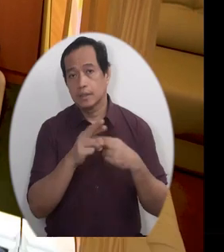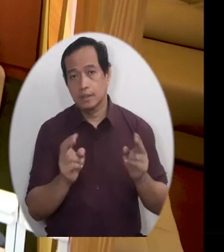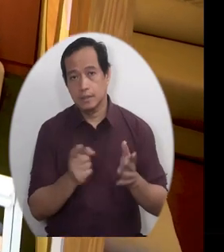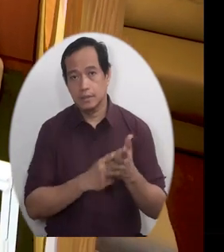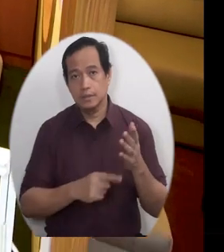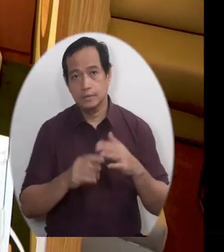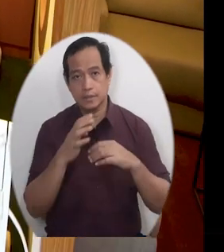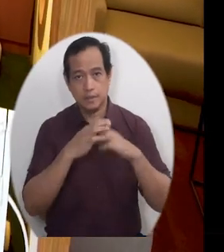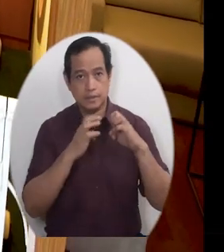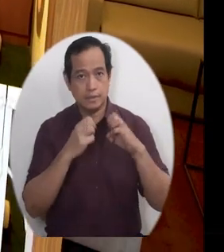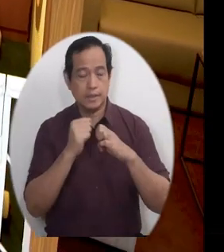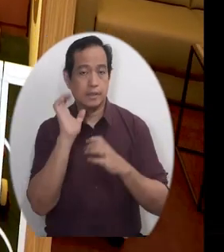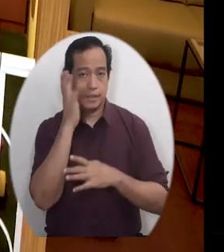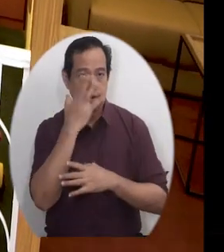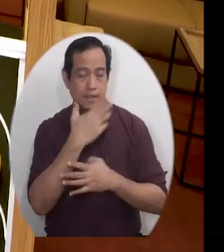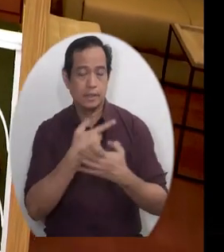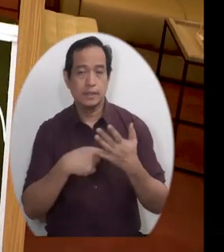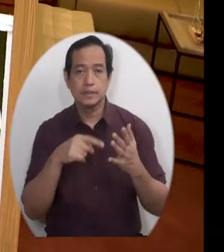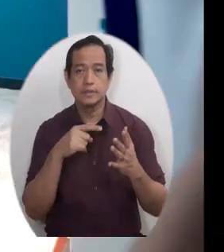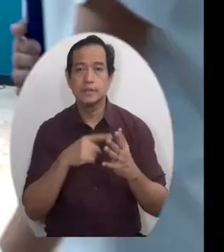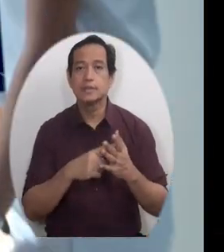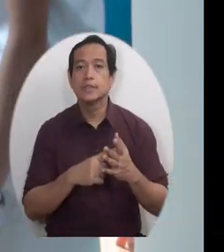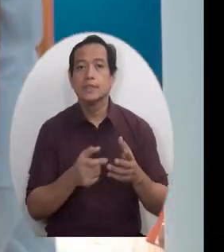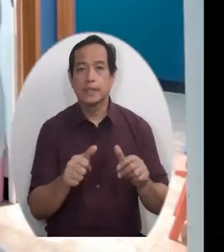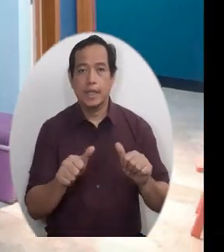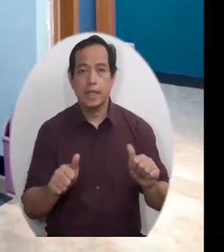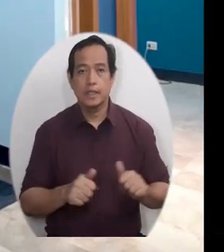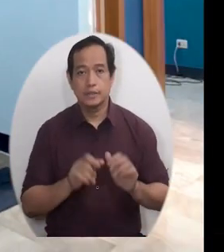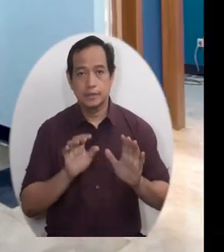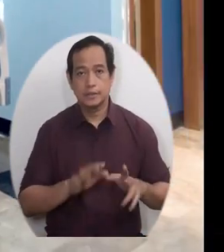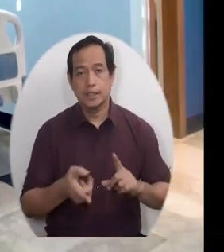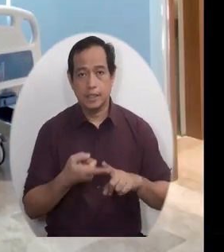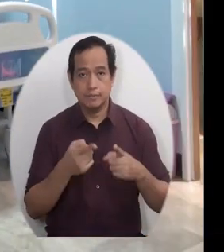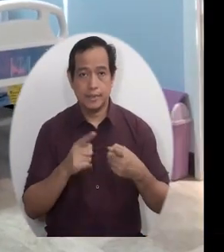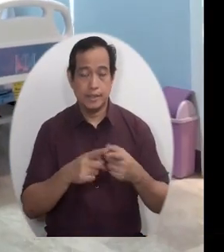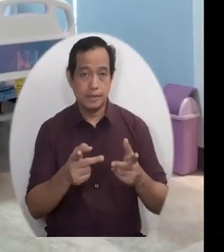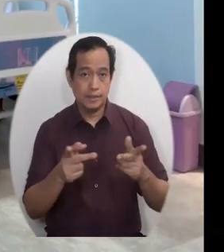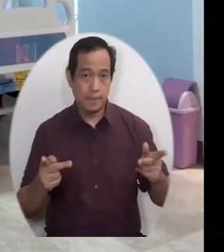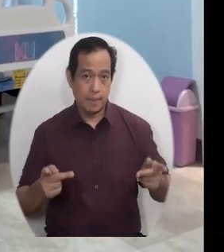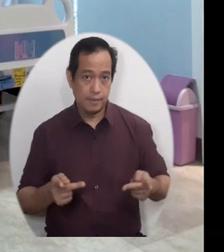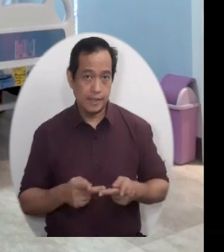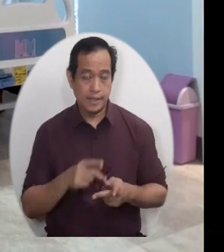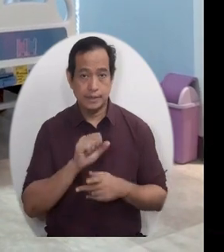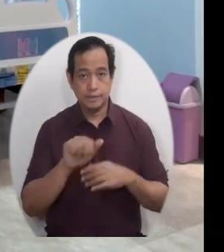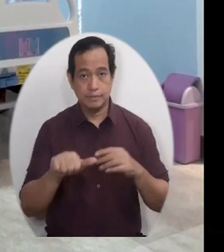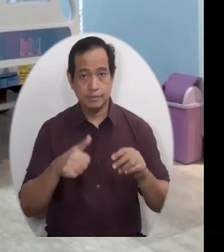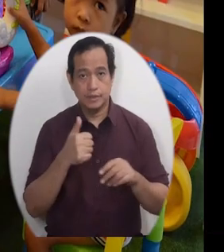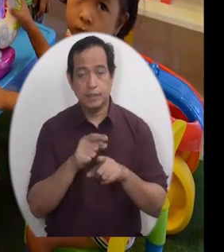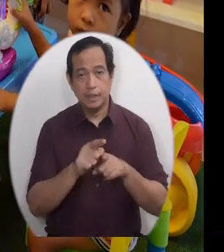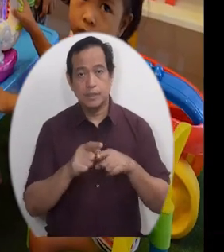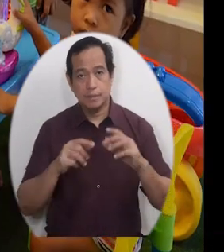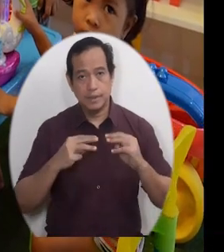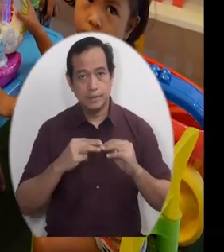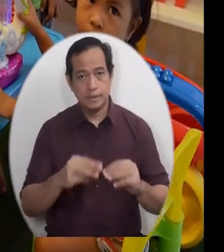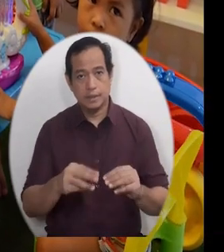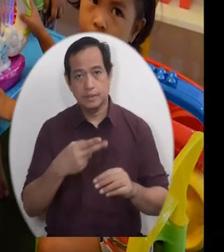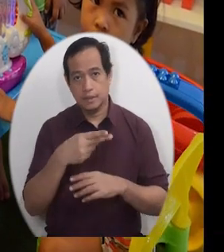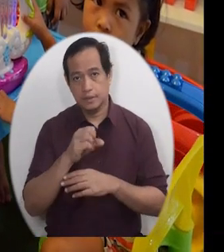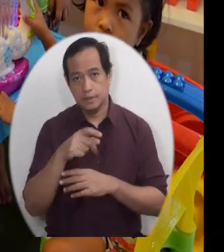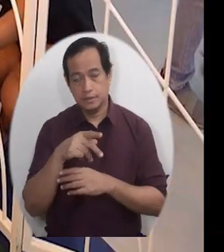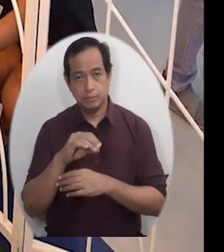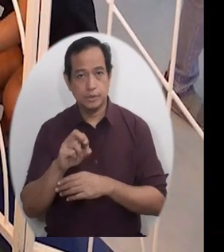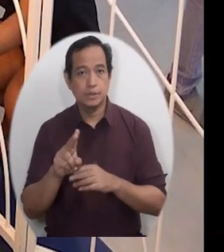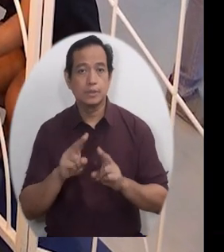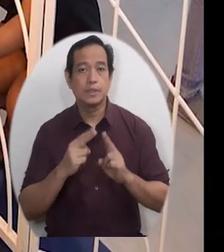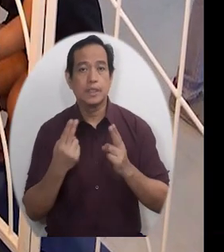The Wellness Centers for Children provide care for patients confined in public pediatric wards by renovating and